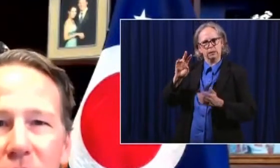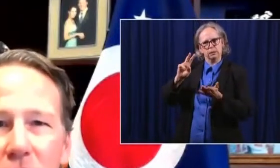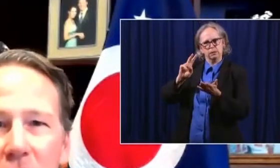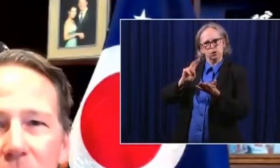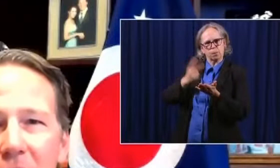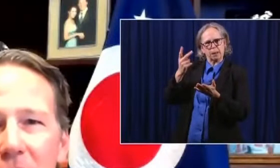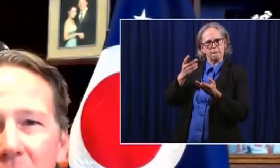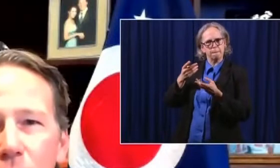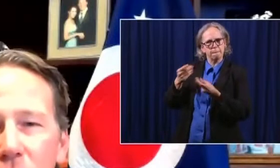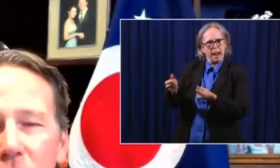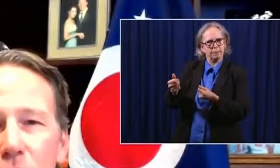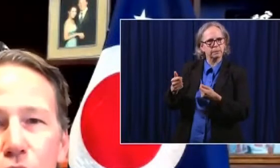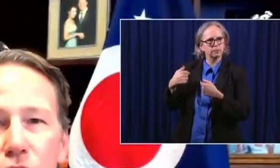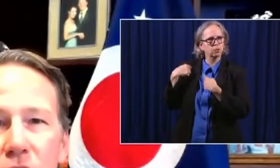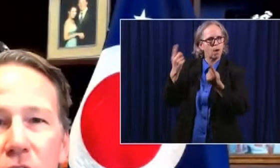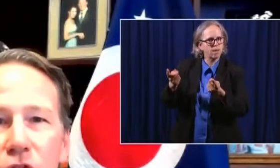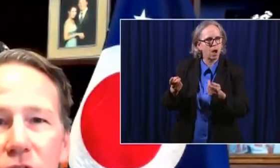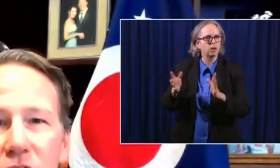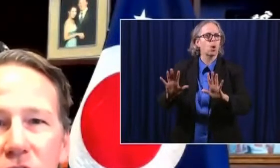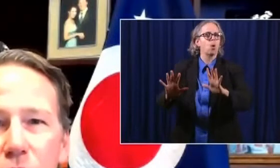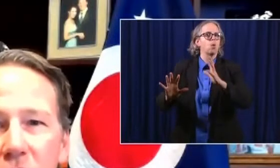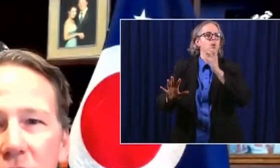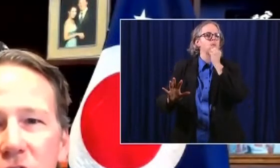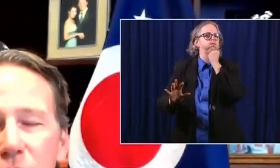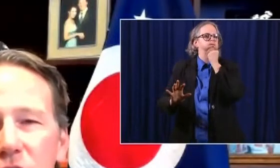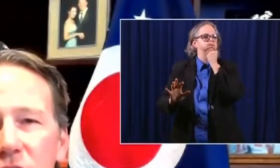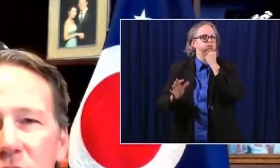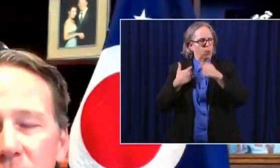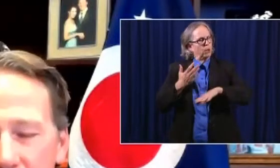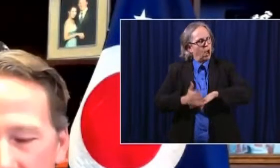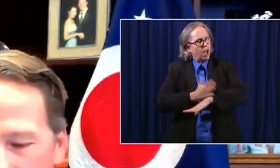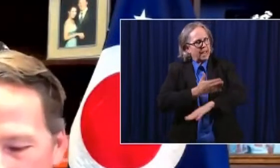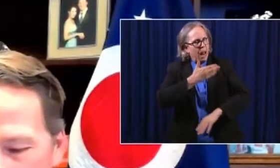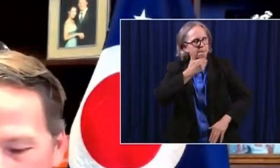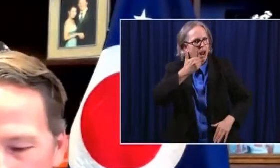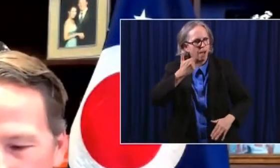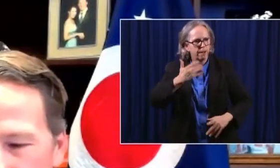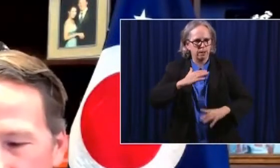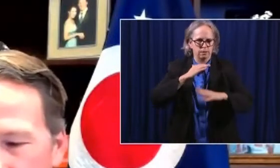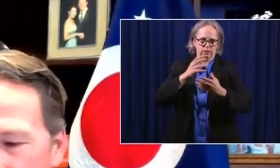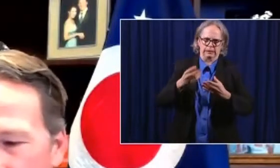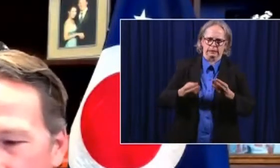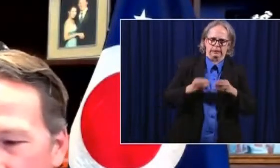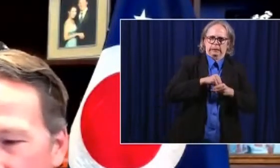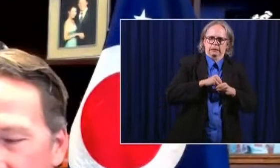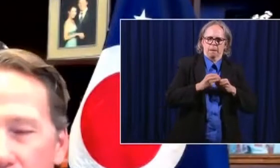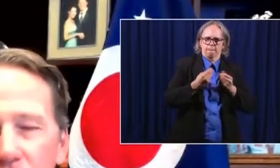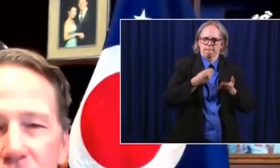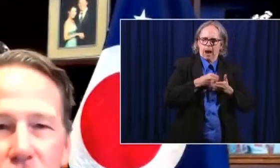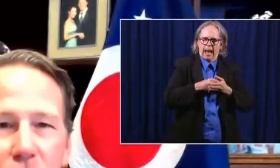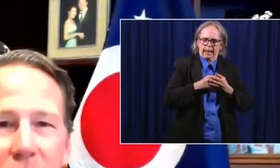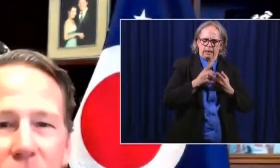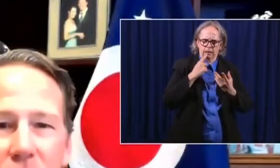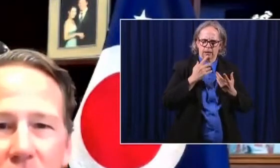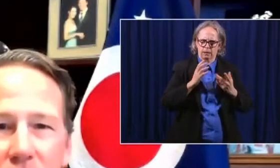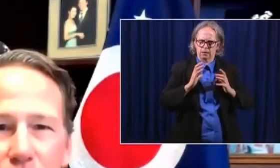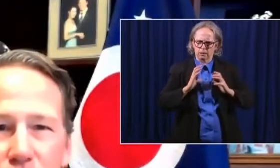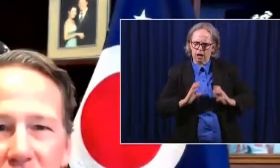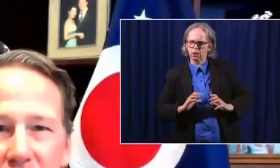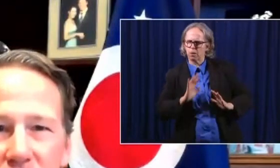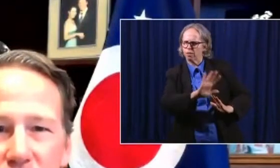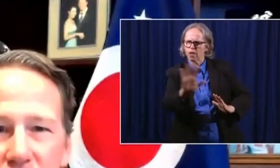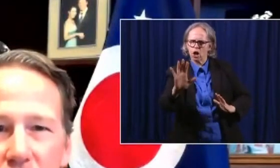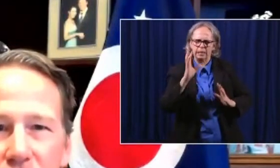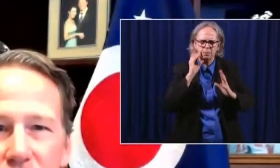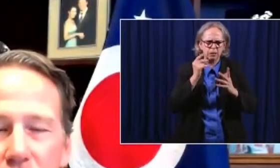platform that we talked about and how we're going to improve services to our customers and continues to evolve and grow, Governor, and